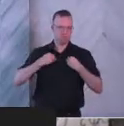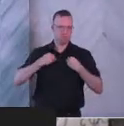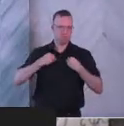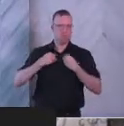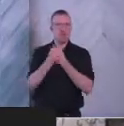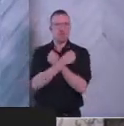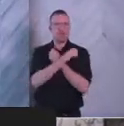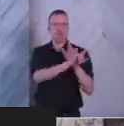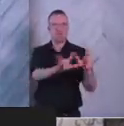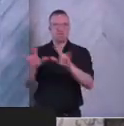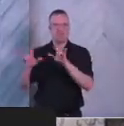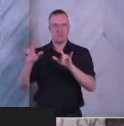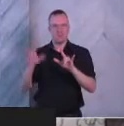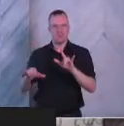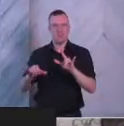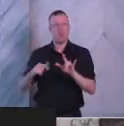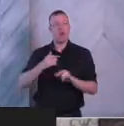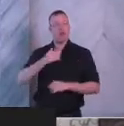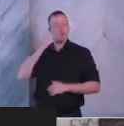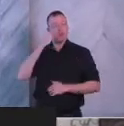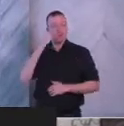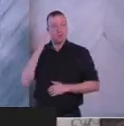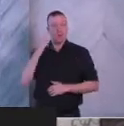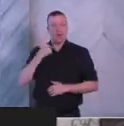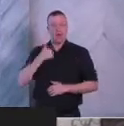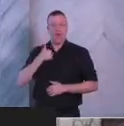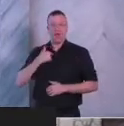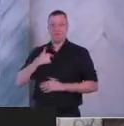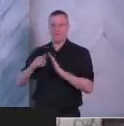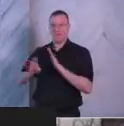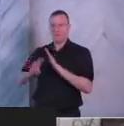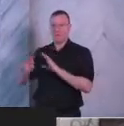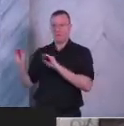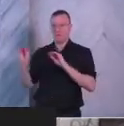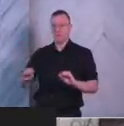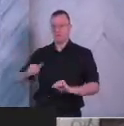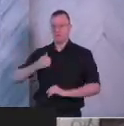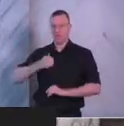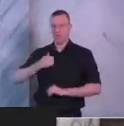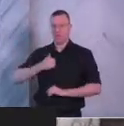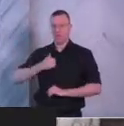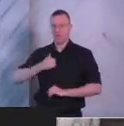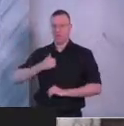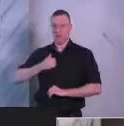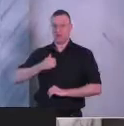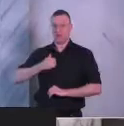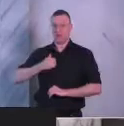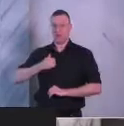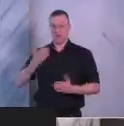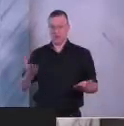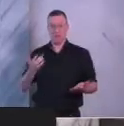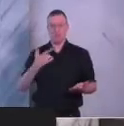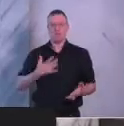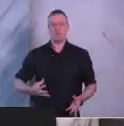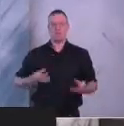loving, which I know because I am an immigrant that came to Canada and was accepted in that